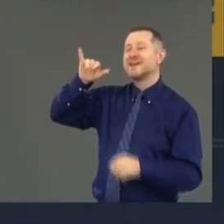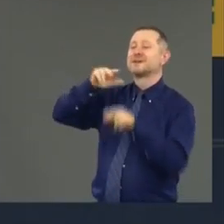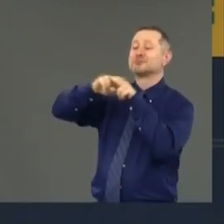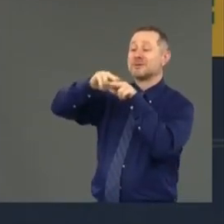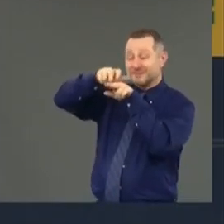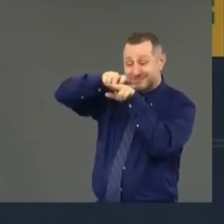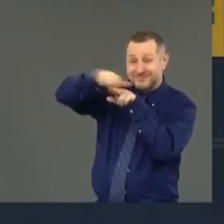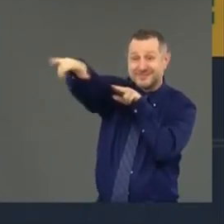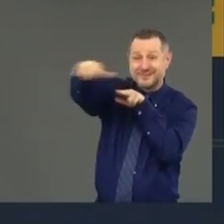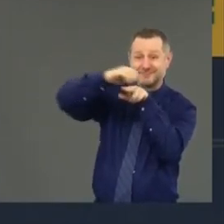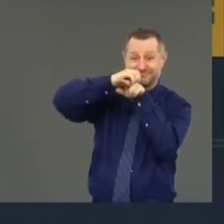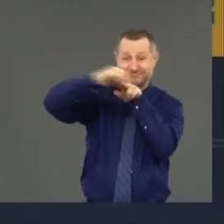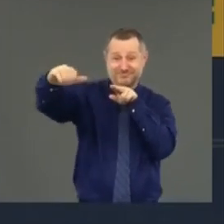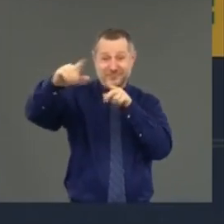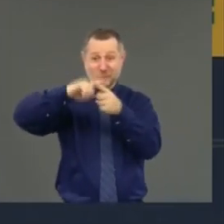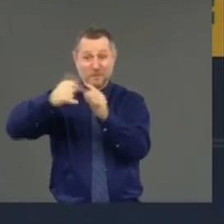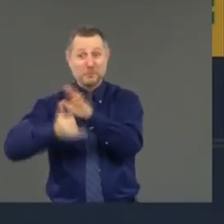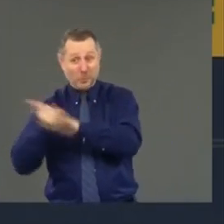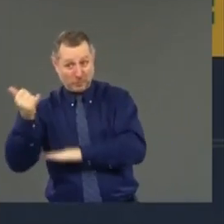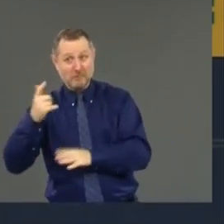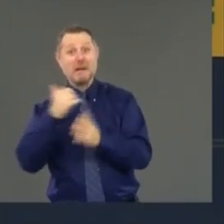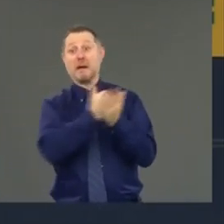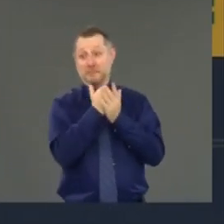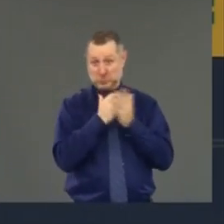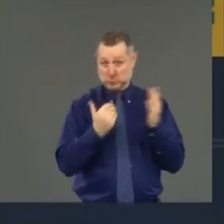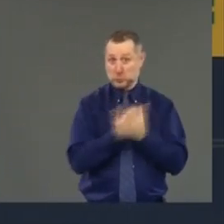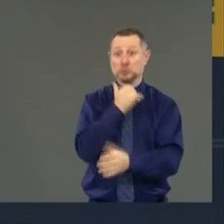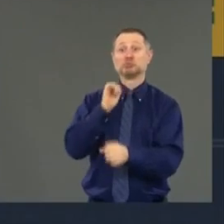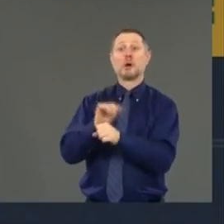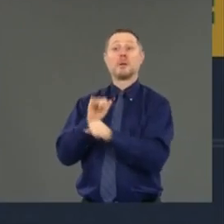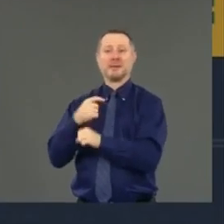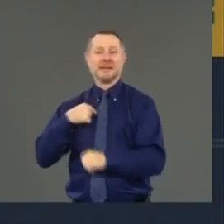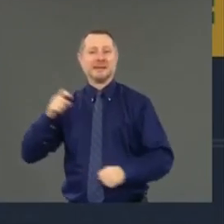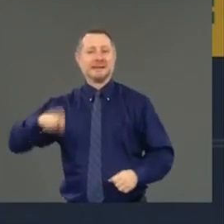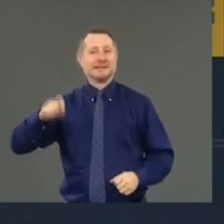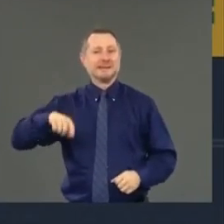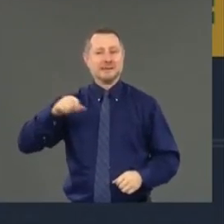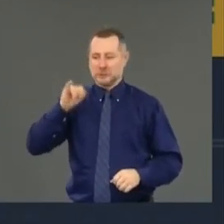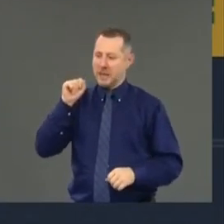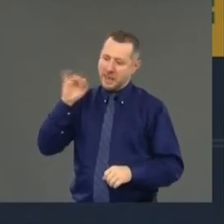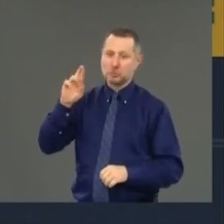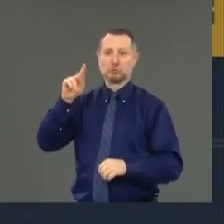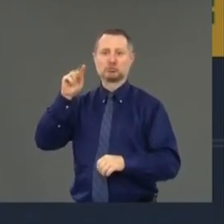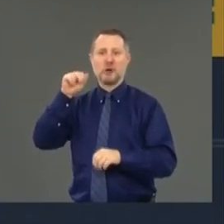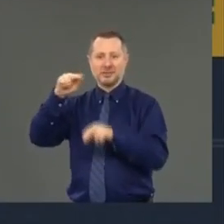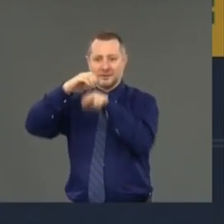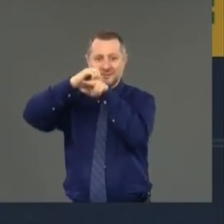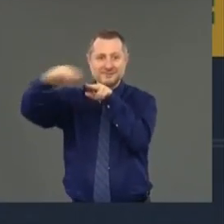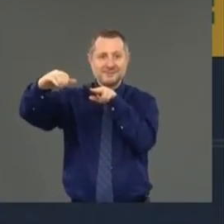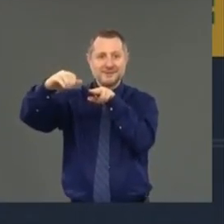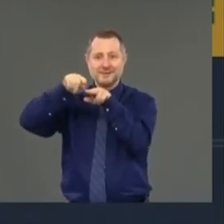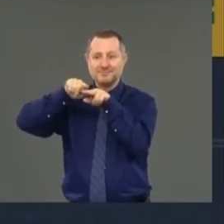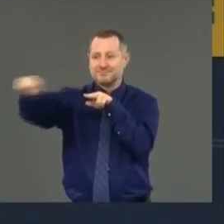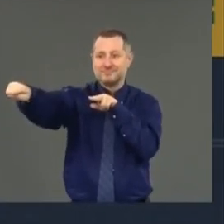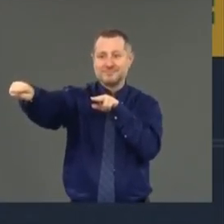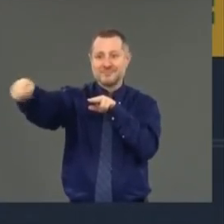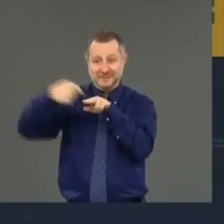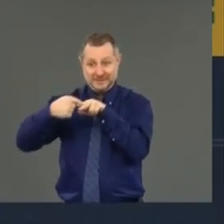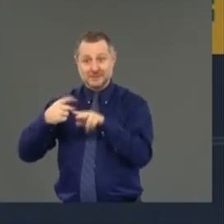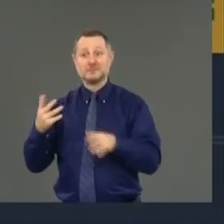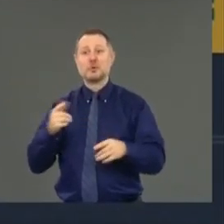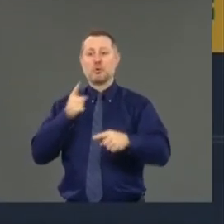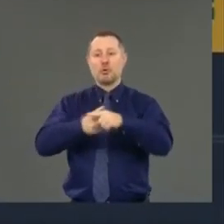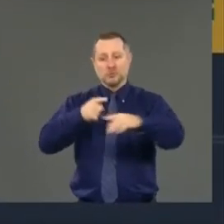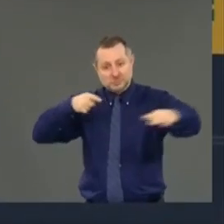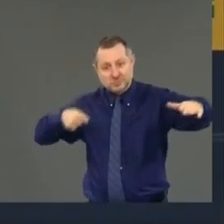AirTrain, which we need. The Cross Harbor Tunnels creates jobs, et cetera. So we were focusing on job